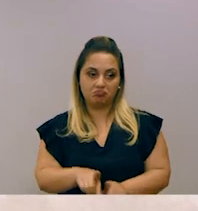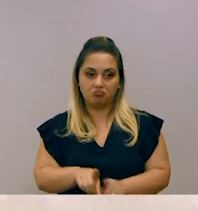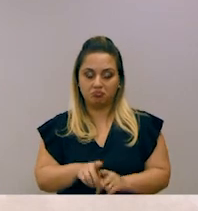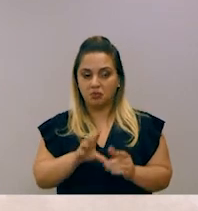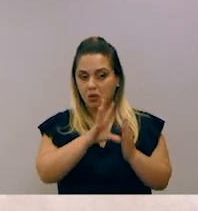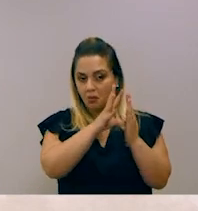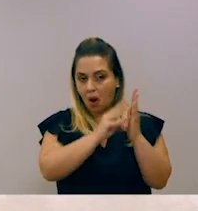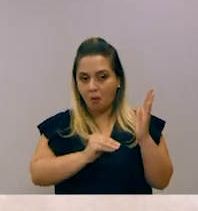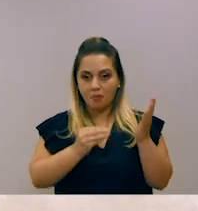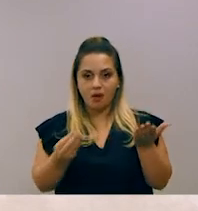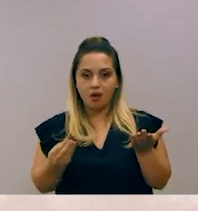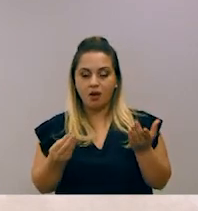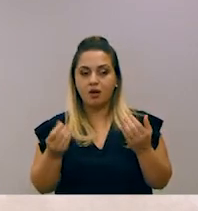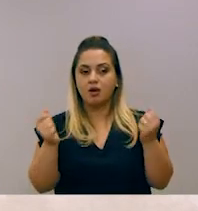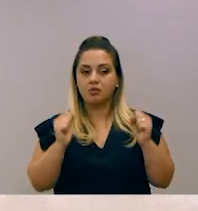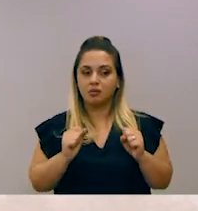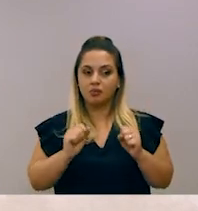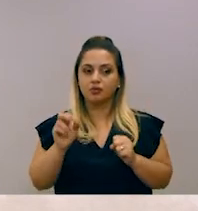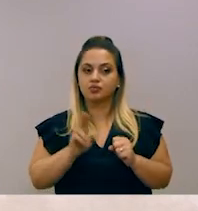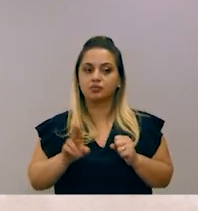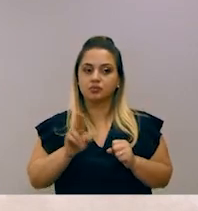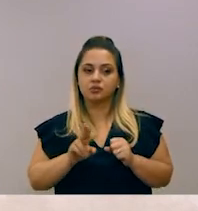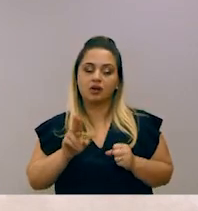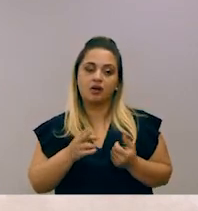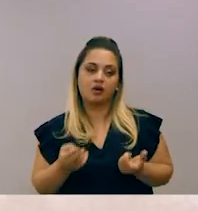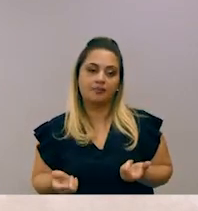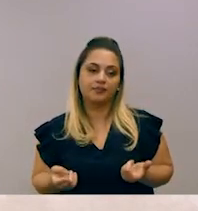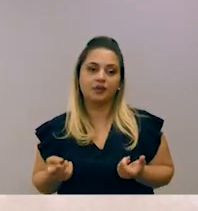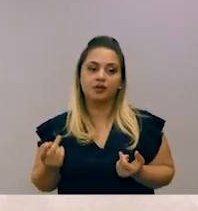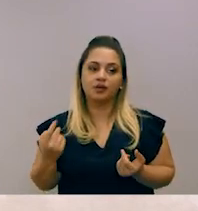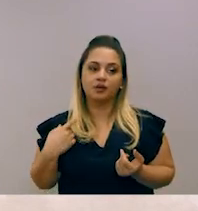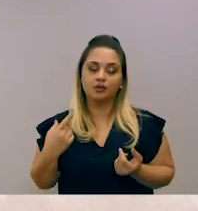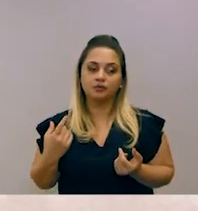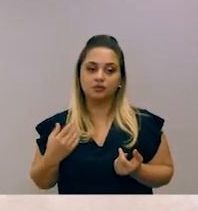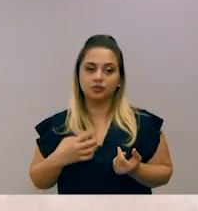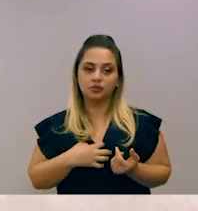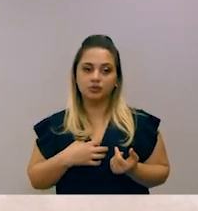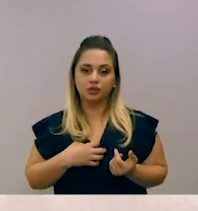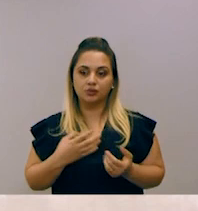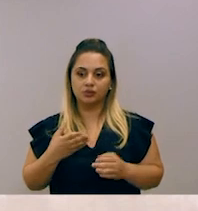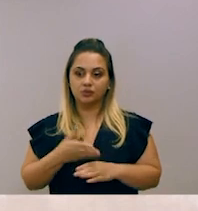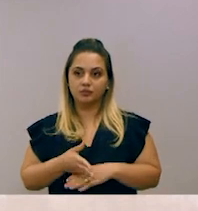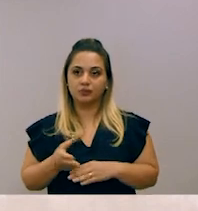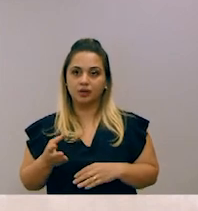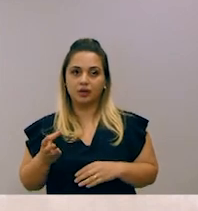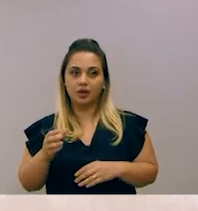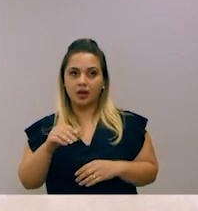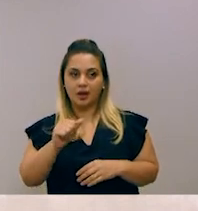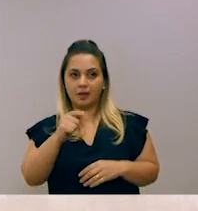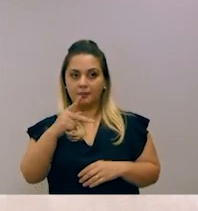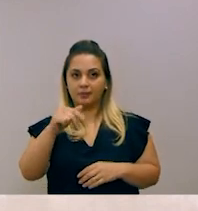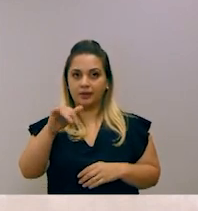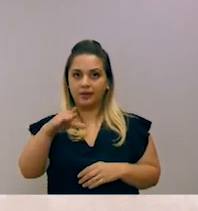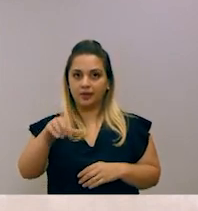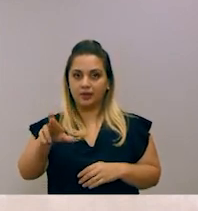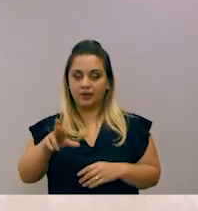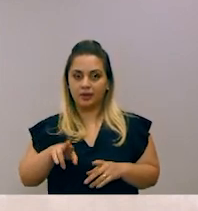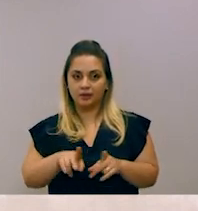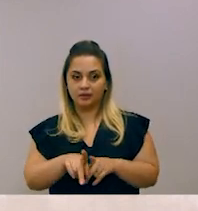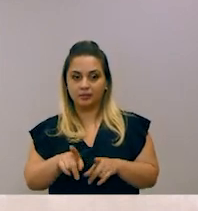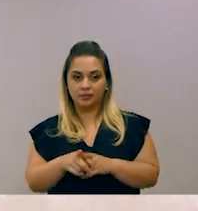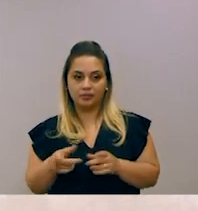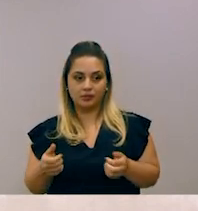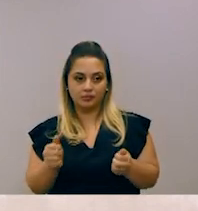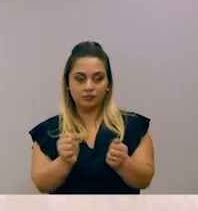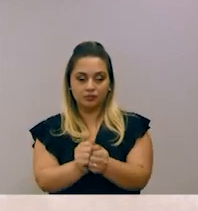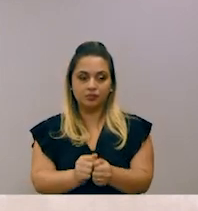are parametrized, and they receive attributes. We use the session models to apply the models